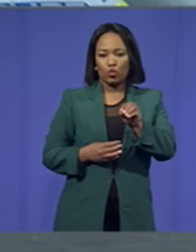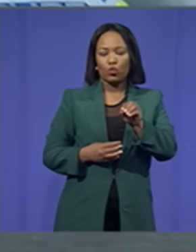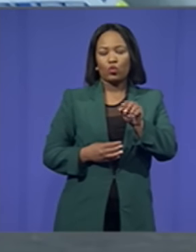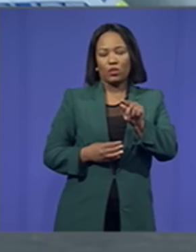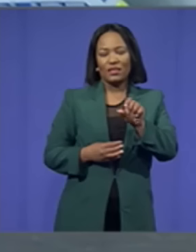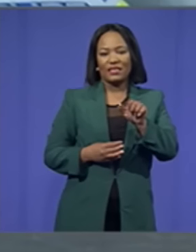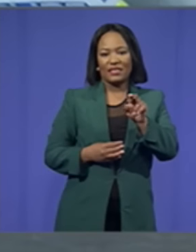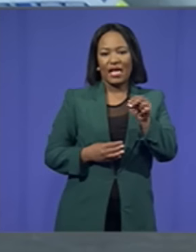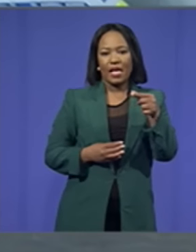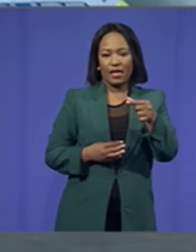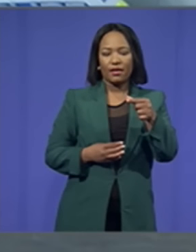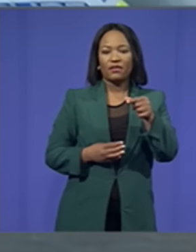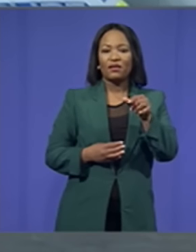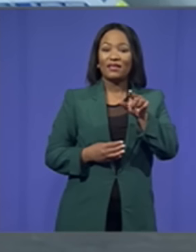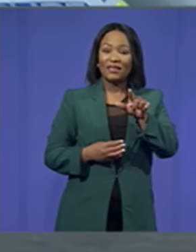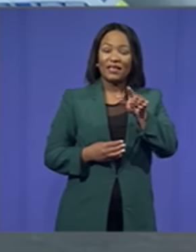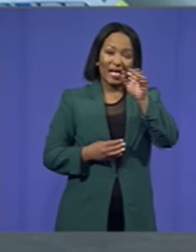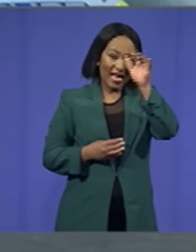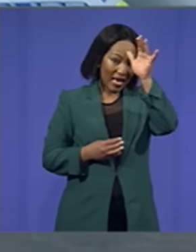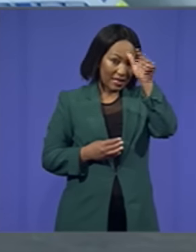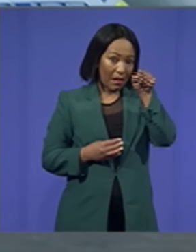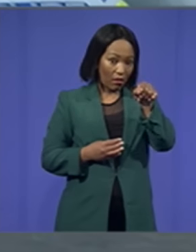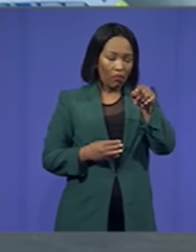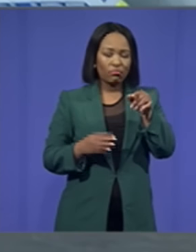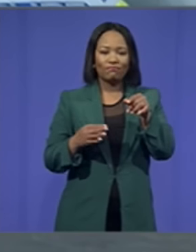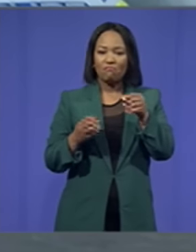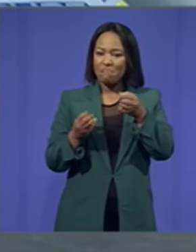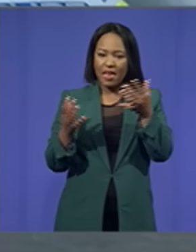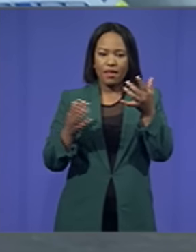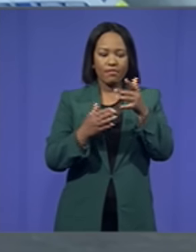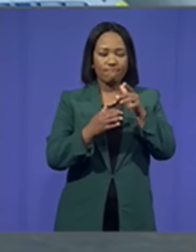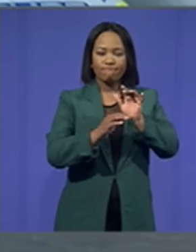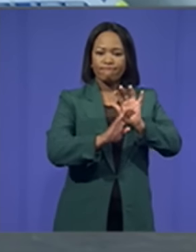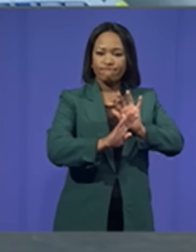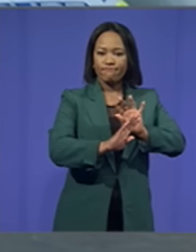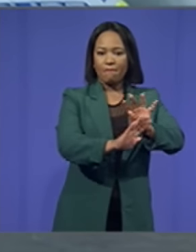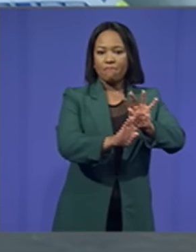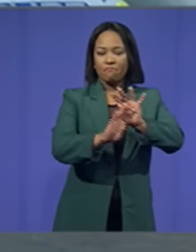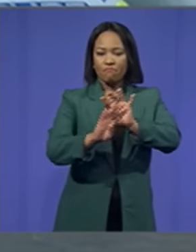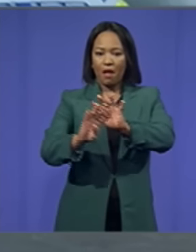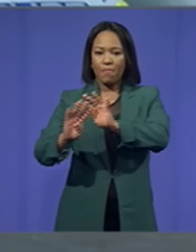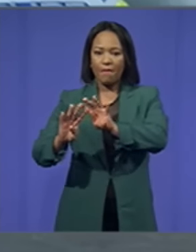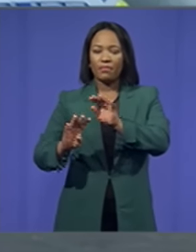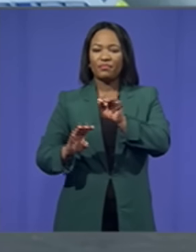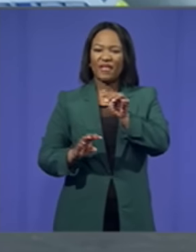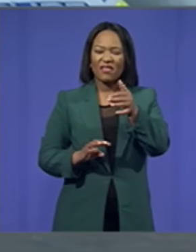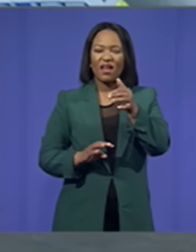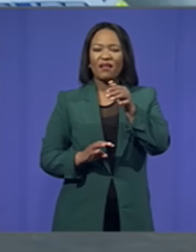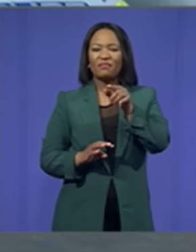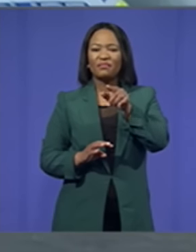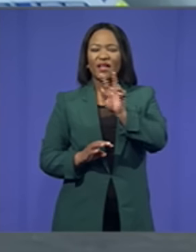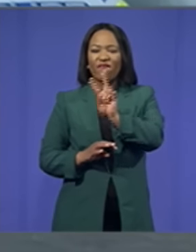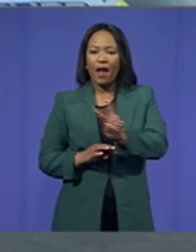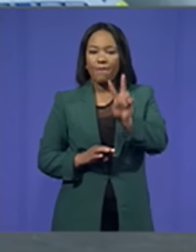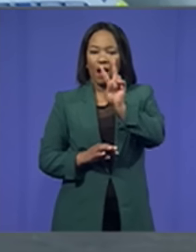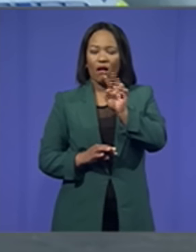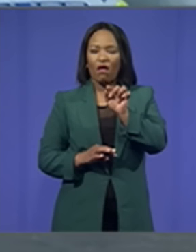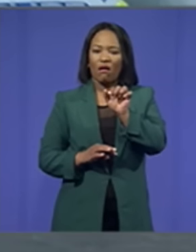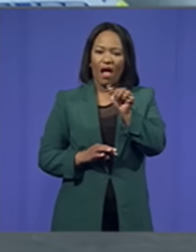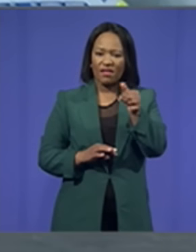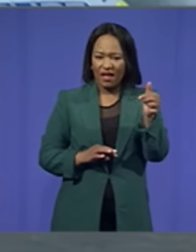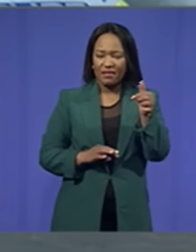dikgaolong tse dingwe tsa Dr. Ruth Segomotsi Mompati ditshupetso tse di temogetswe kwa ditoropong tse di akaretsang Vryburg, Taung mo le Schweizereneke, mme kwa sedikeng